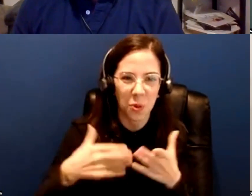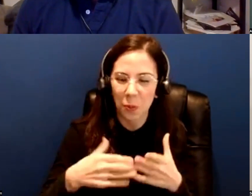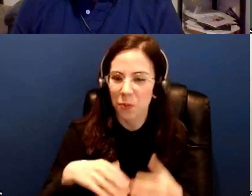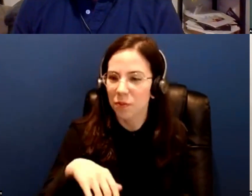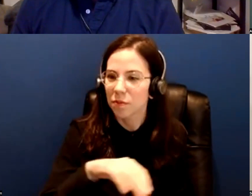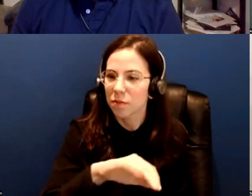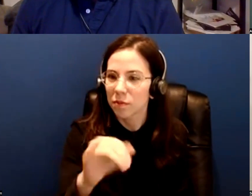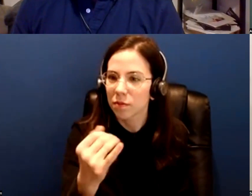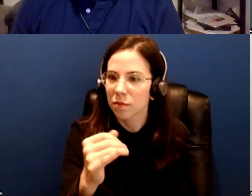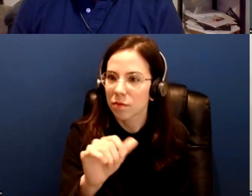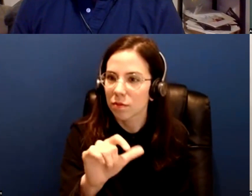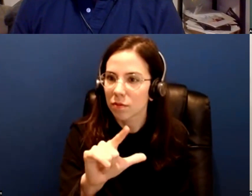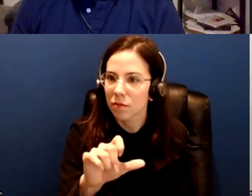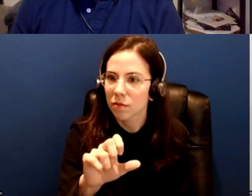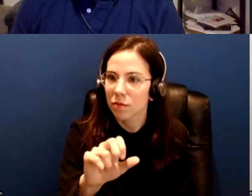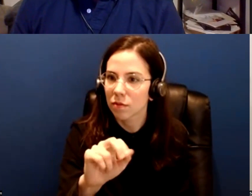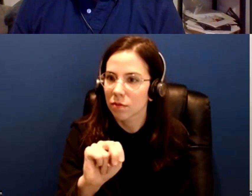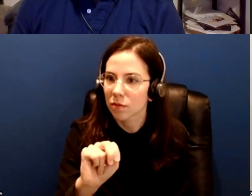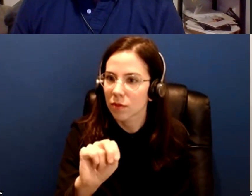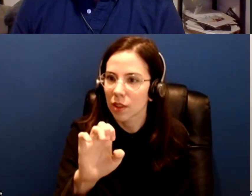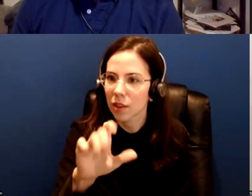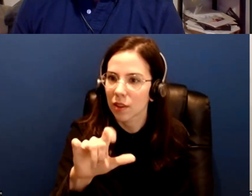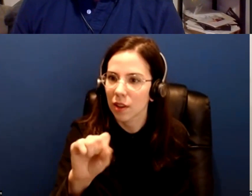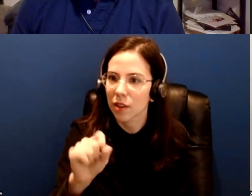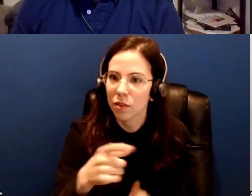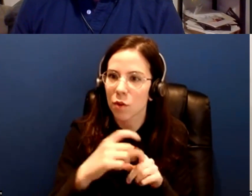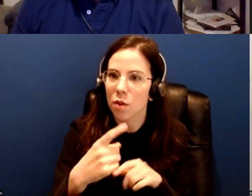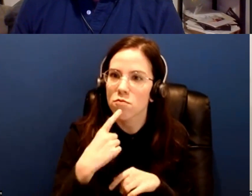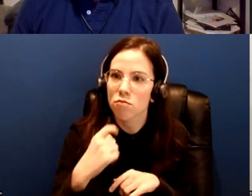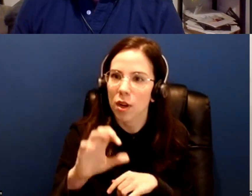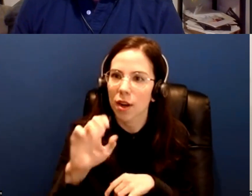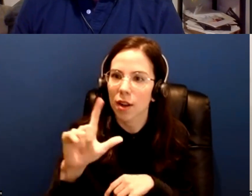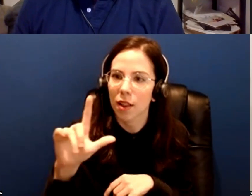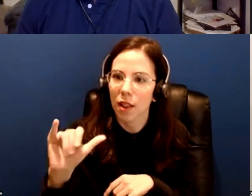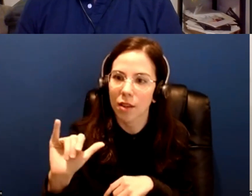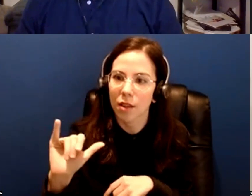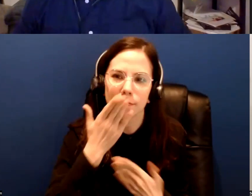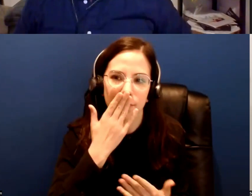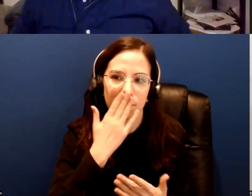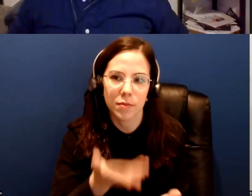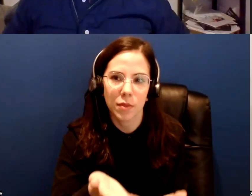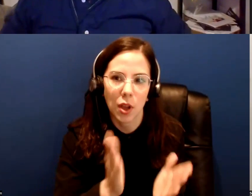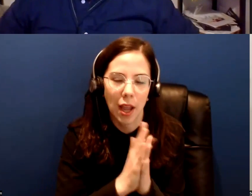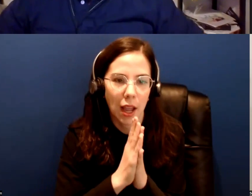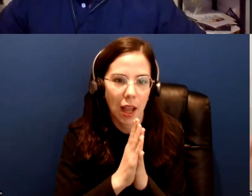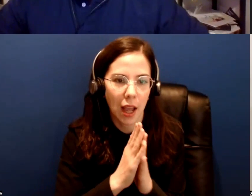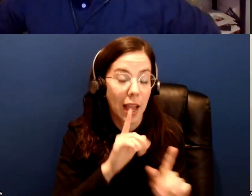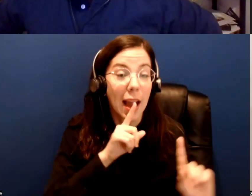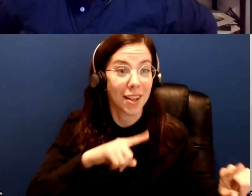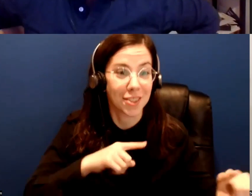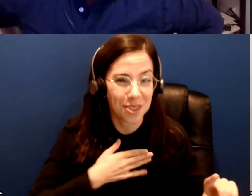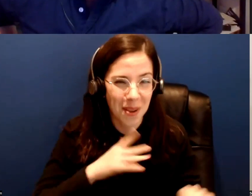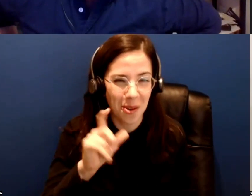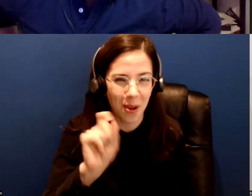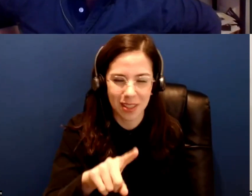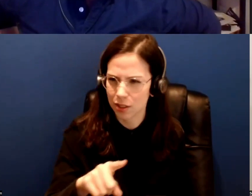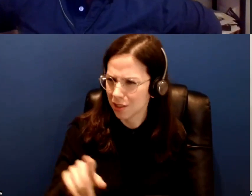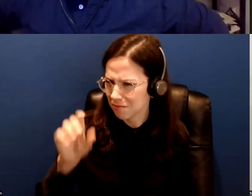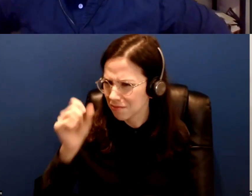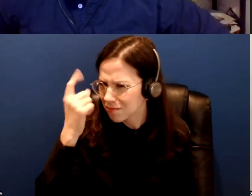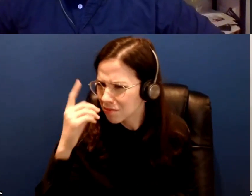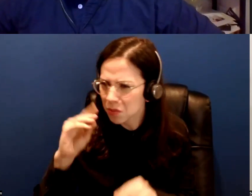Ellis again from Red Clay. He says, "Thank you for answering my question. Just one more. Just one more. You can have multiple, Jalen. There's no